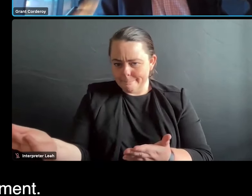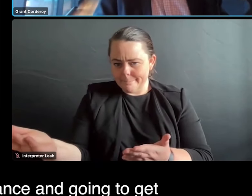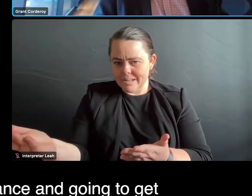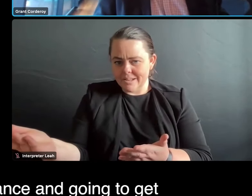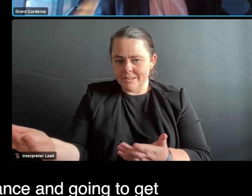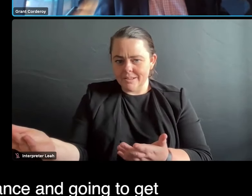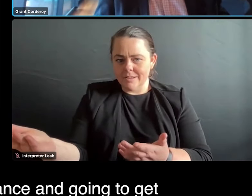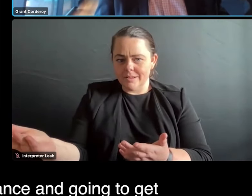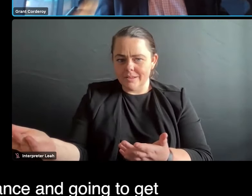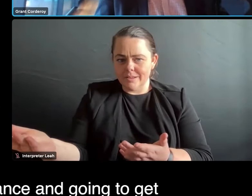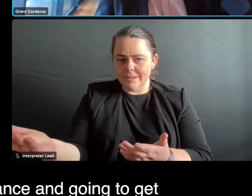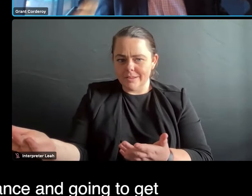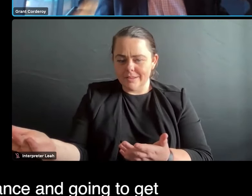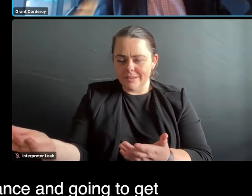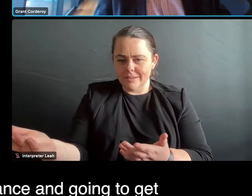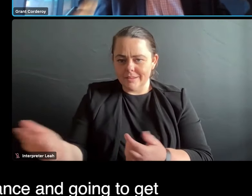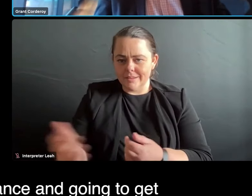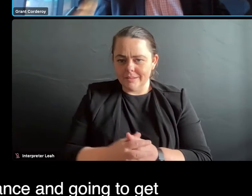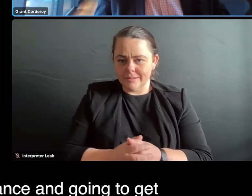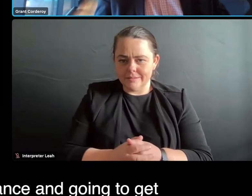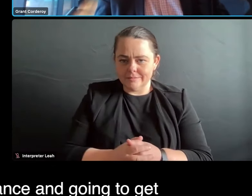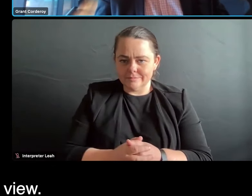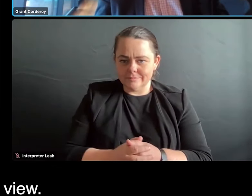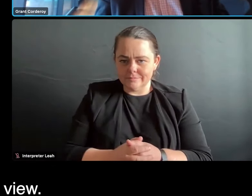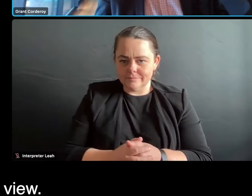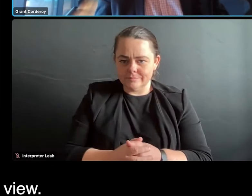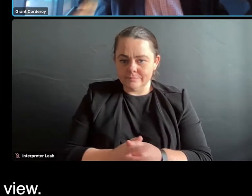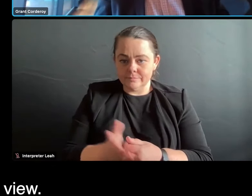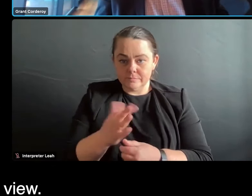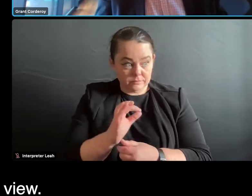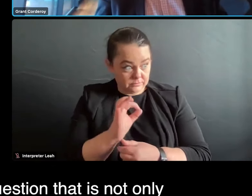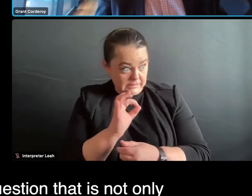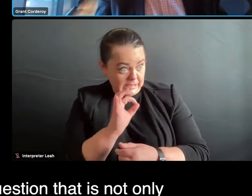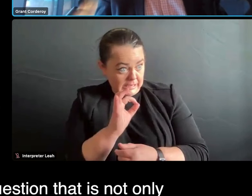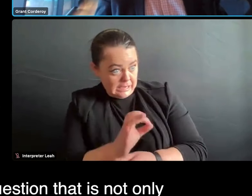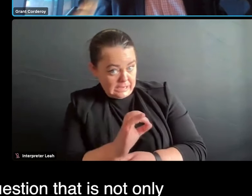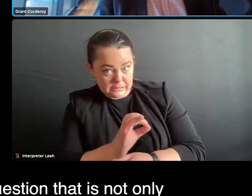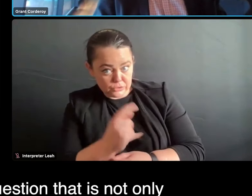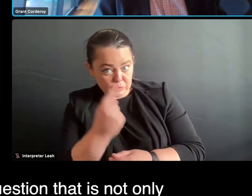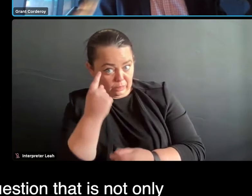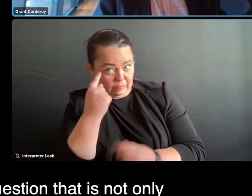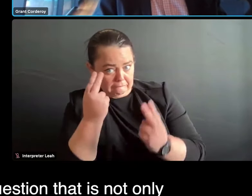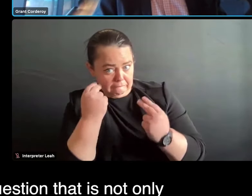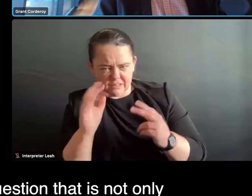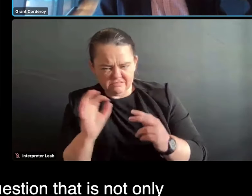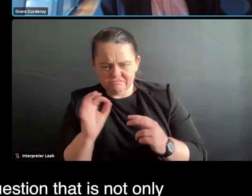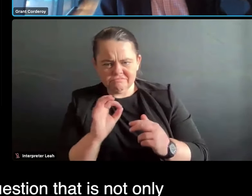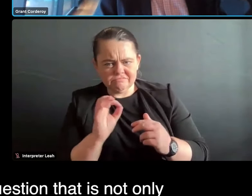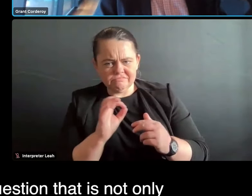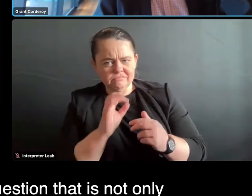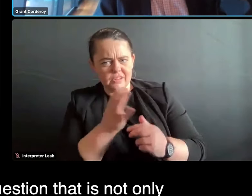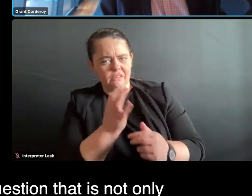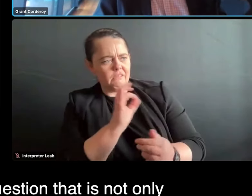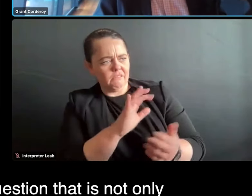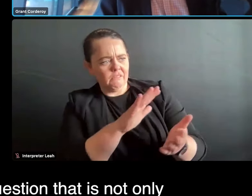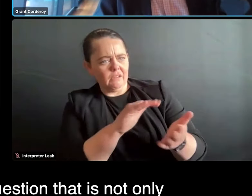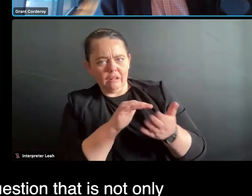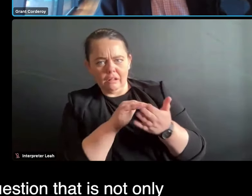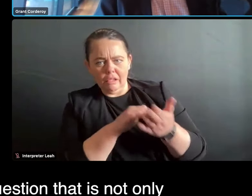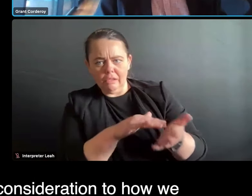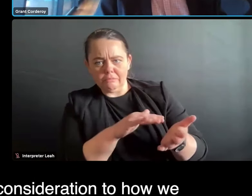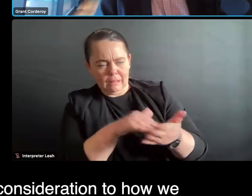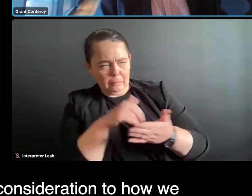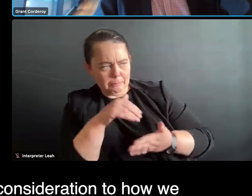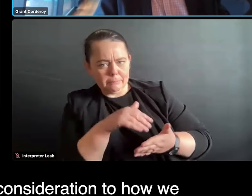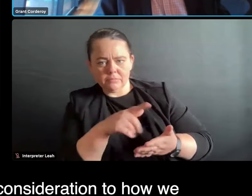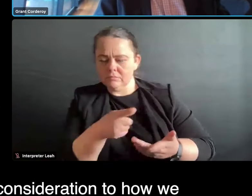department. This is going to get assistance and going to get a technical view. And often you'll create a question that is not